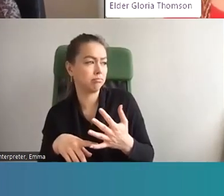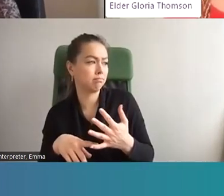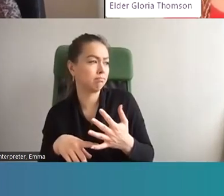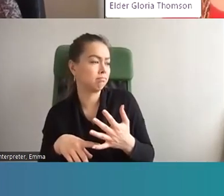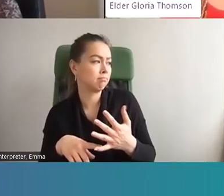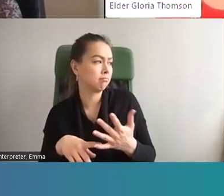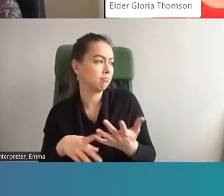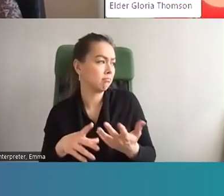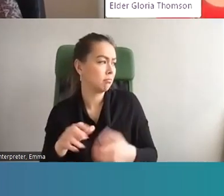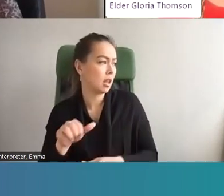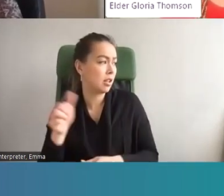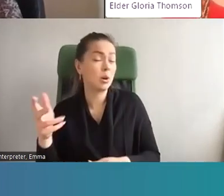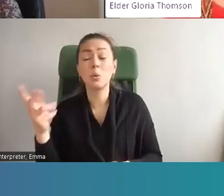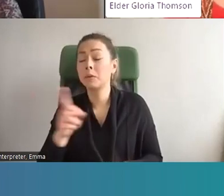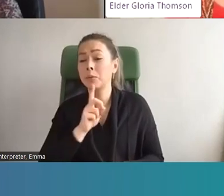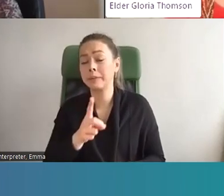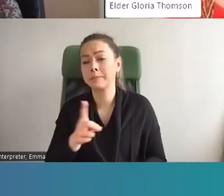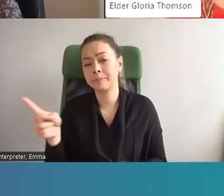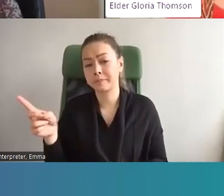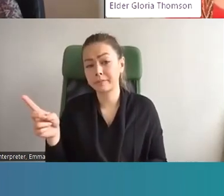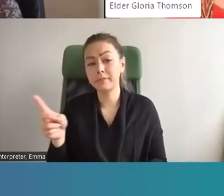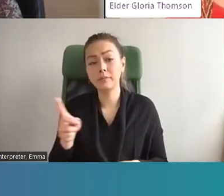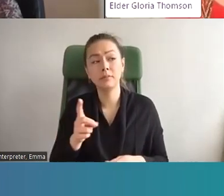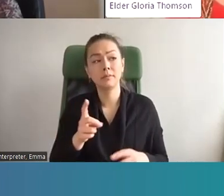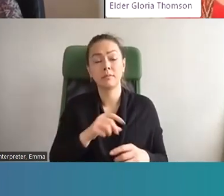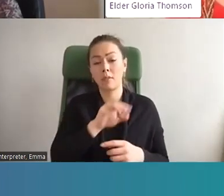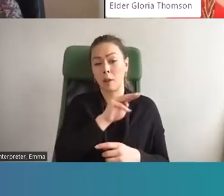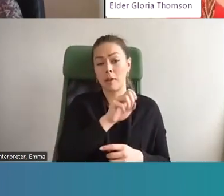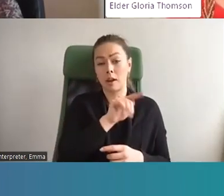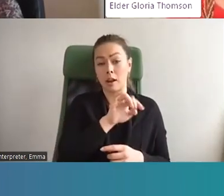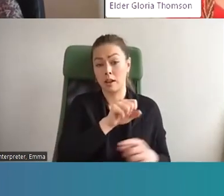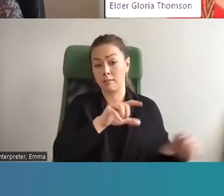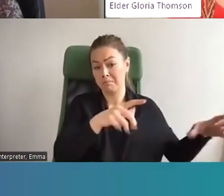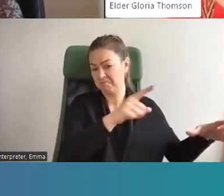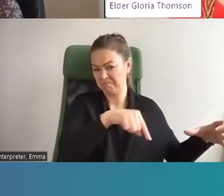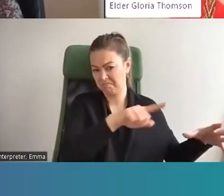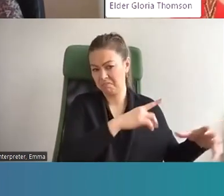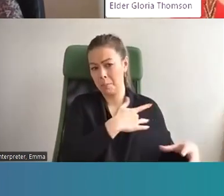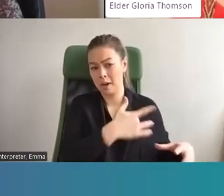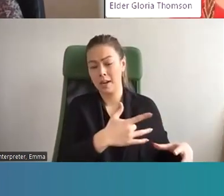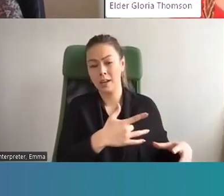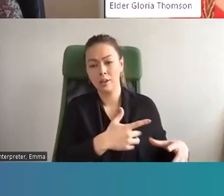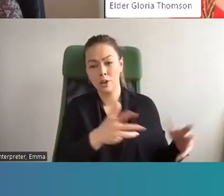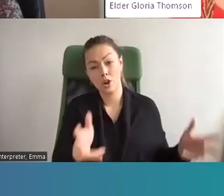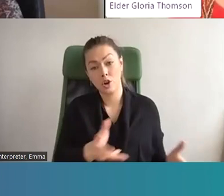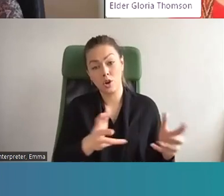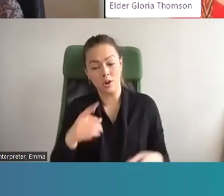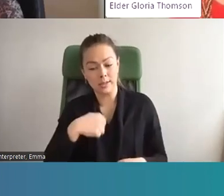I don't think they encourage us to seek out if one of us is in